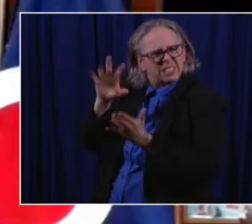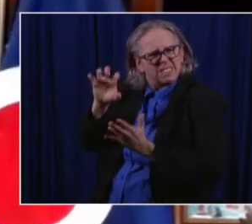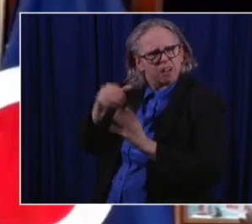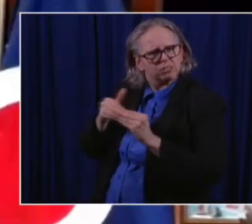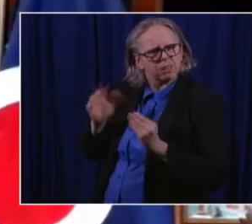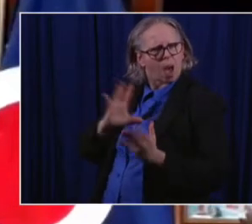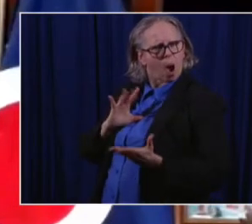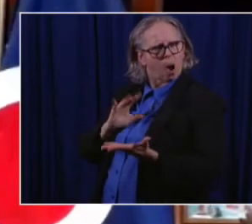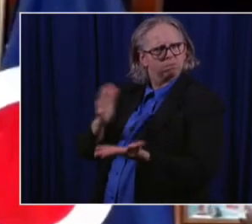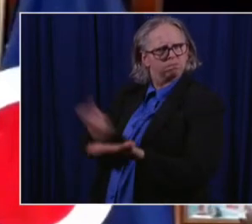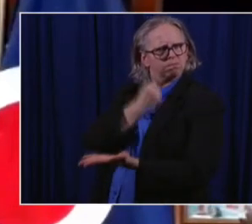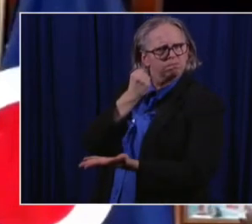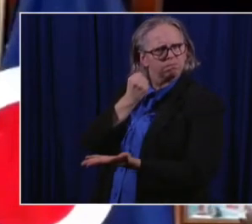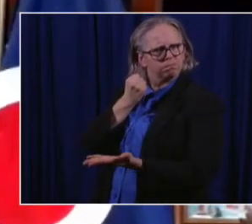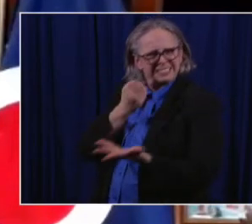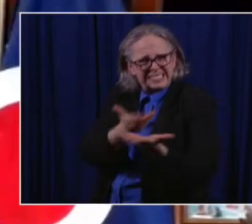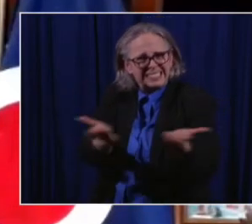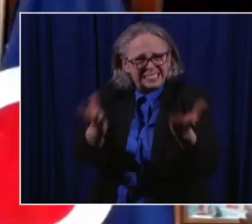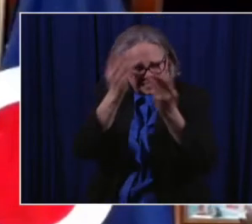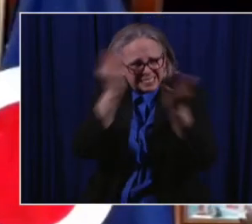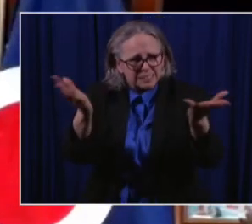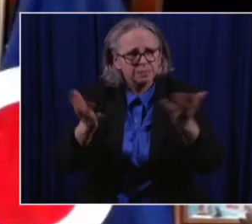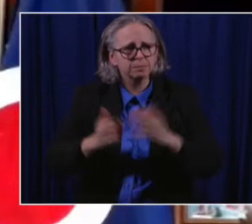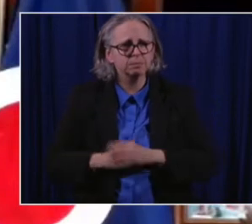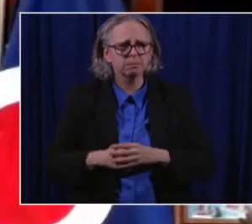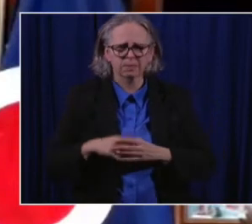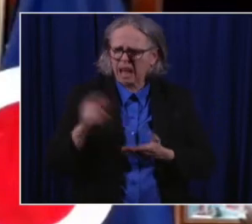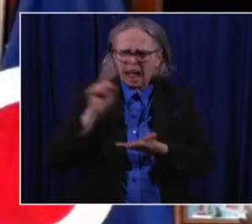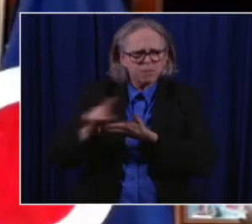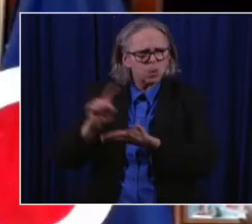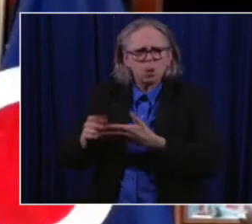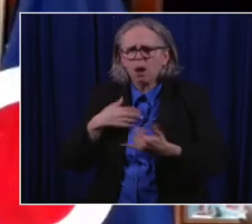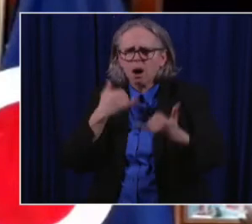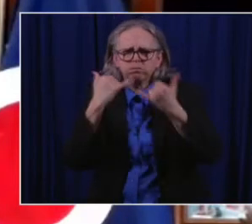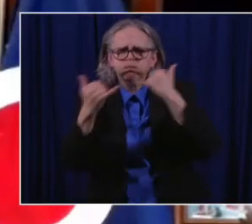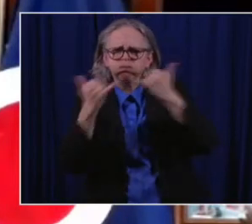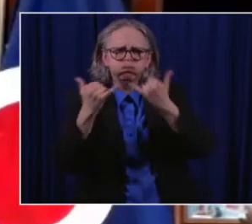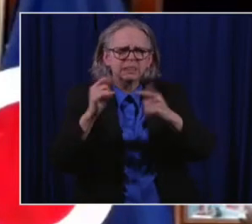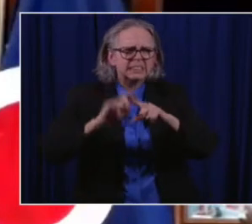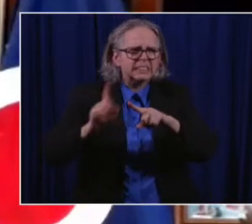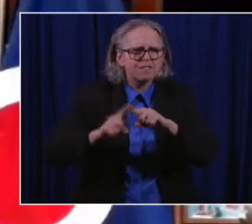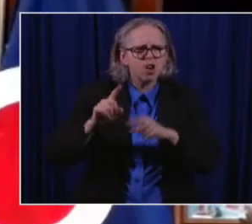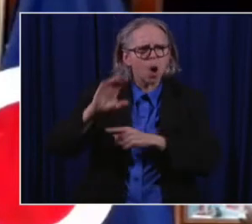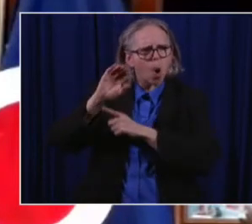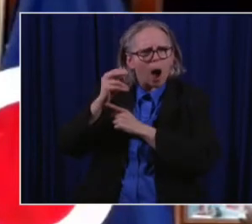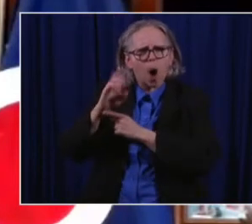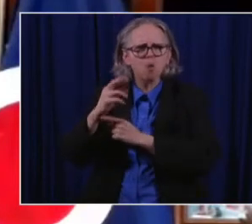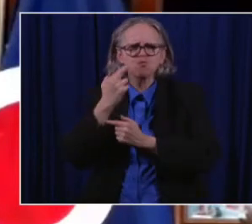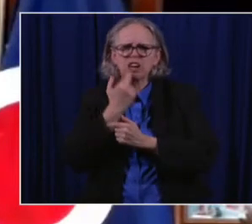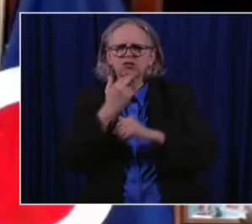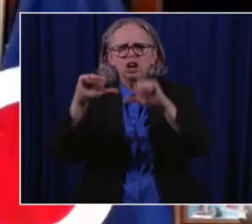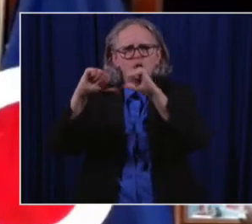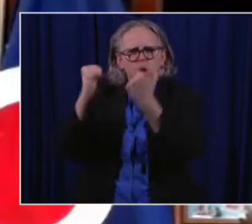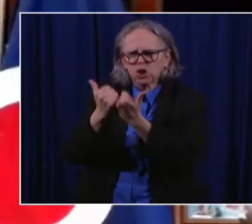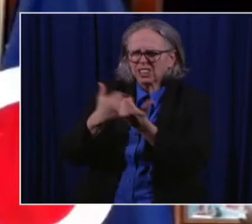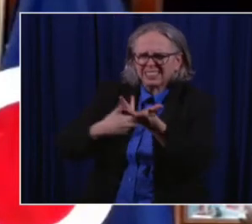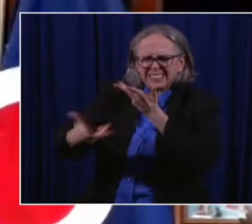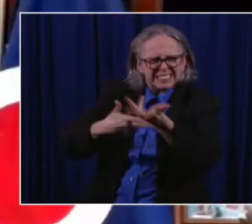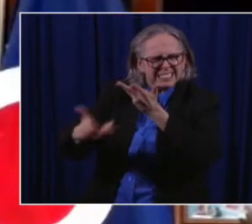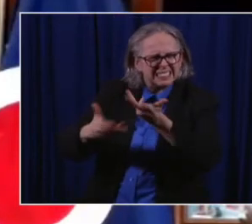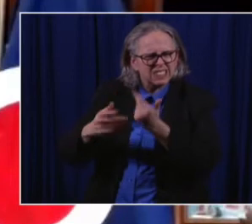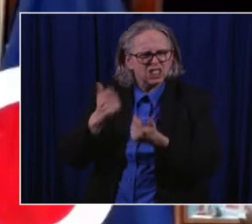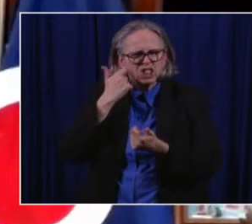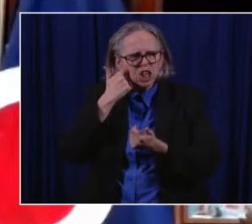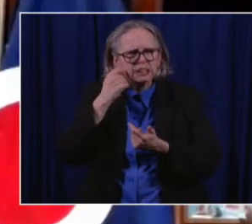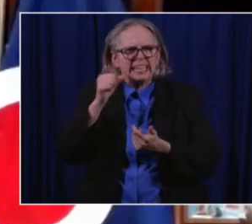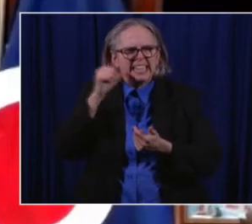one today after this discussion. They sent a letter to Congress yesterday asking for an additional